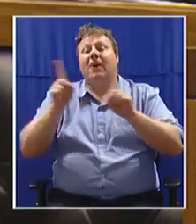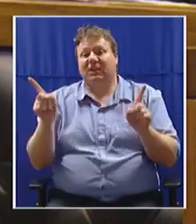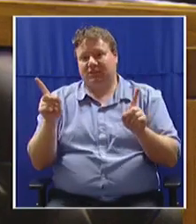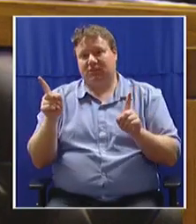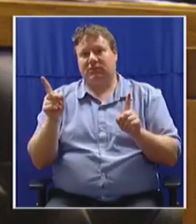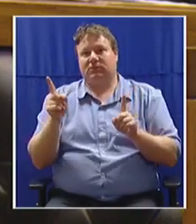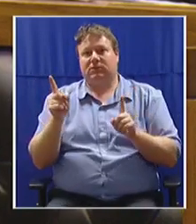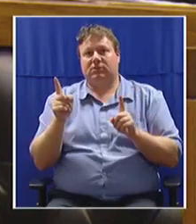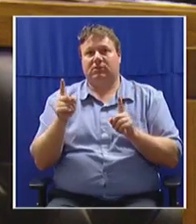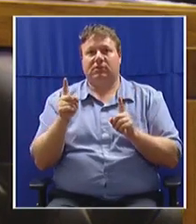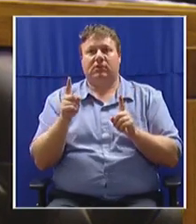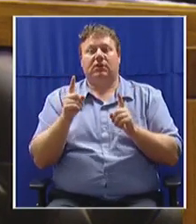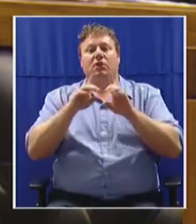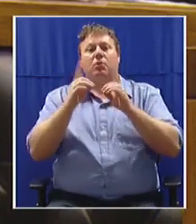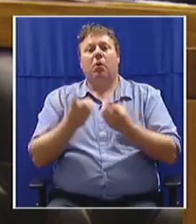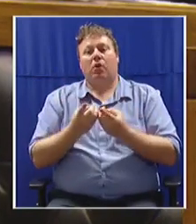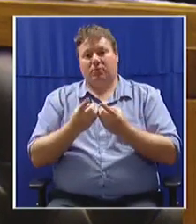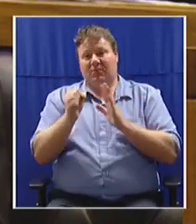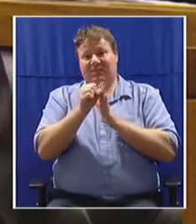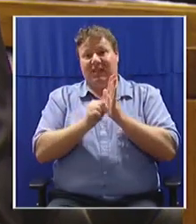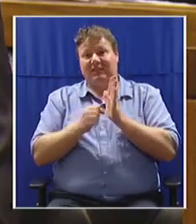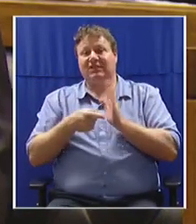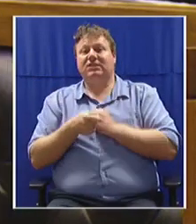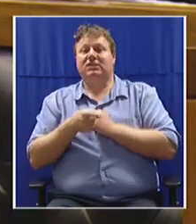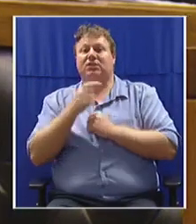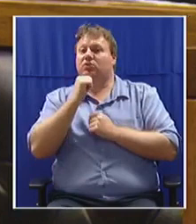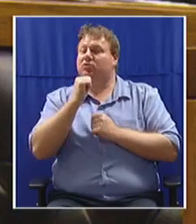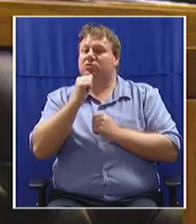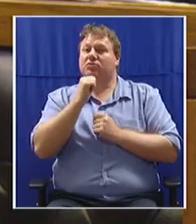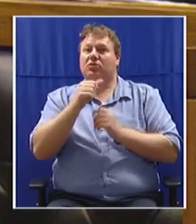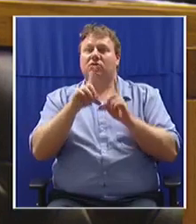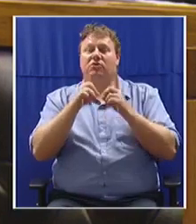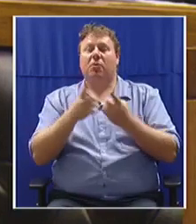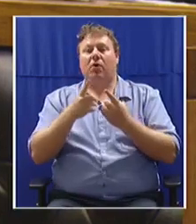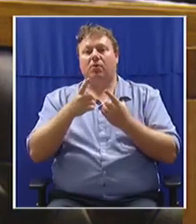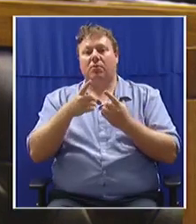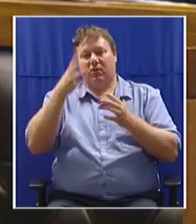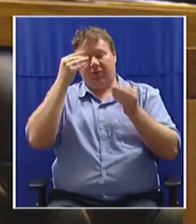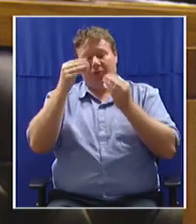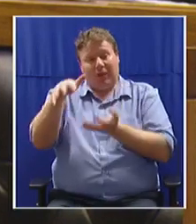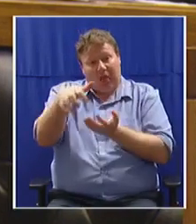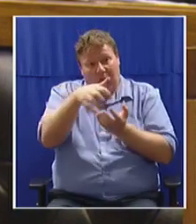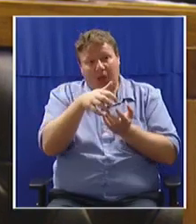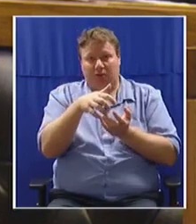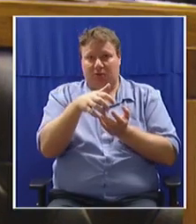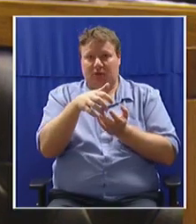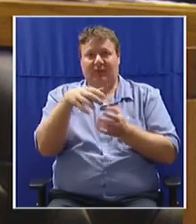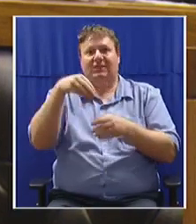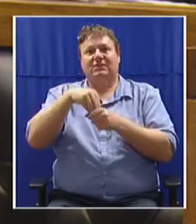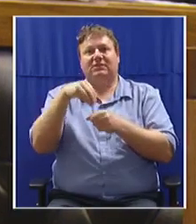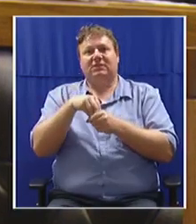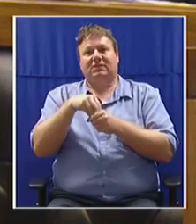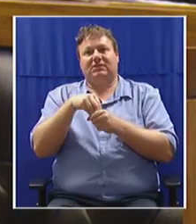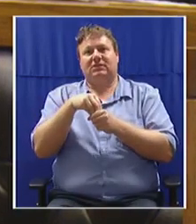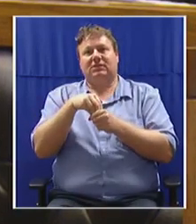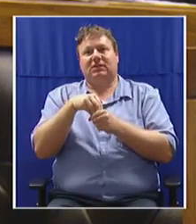such Department of State shall not gather departmental intelligence within the